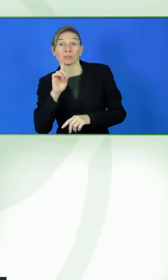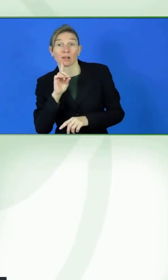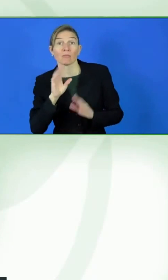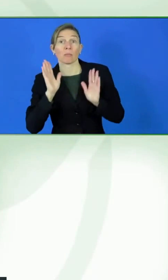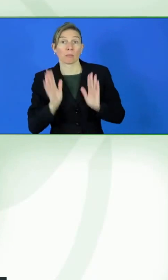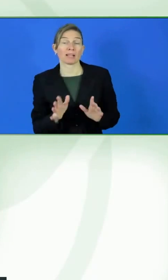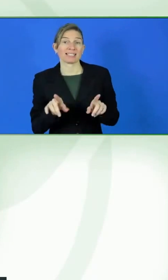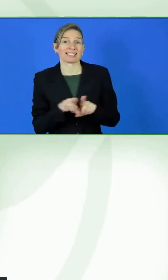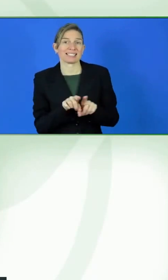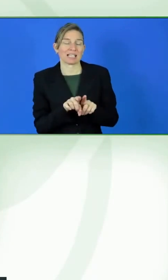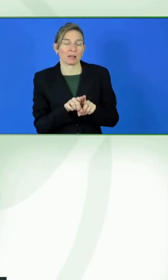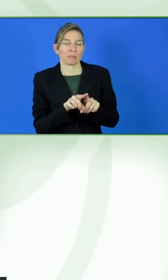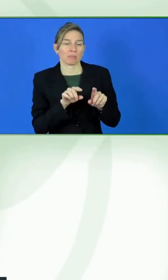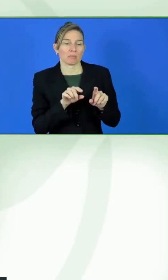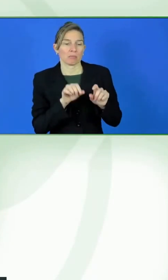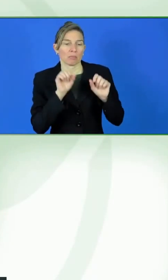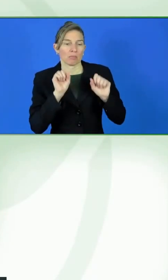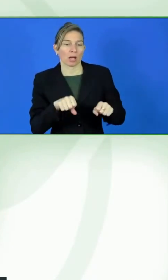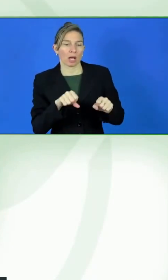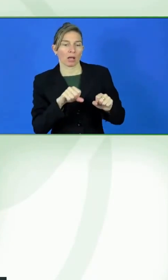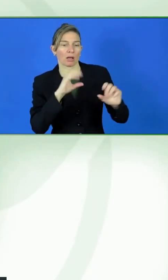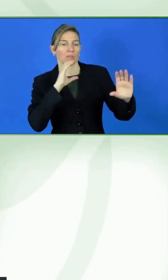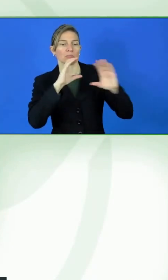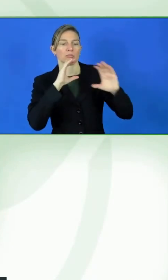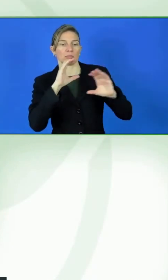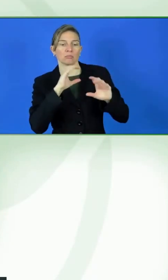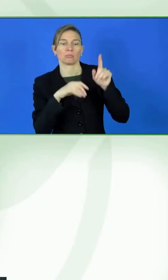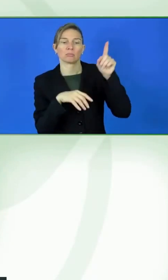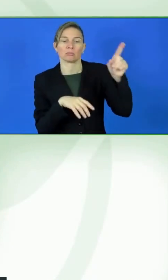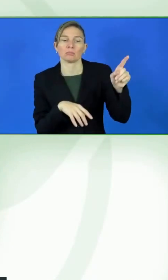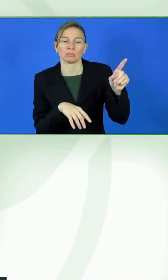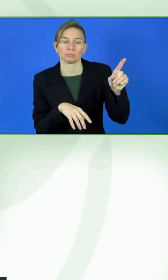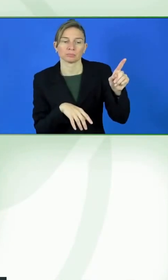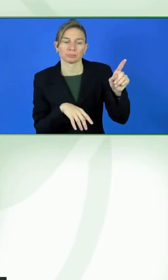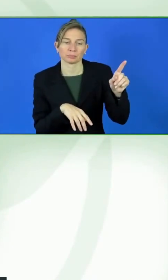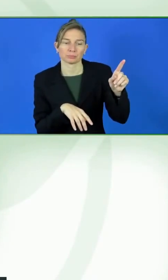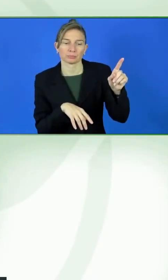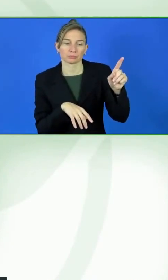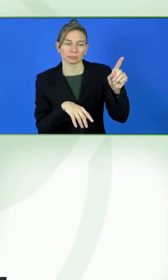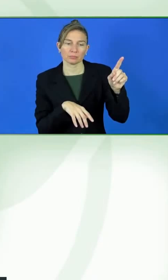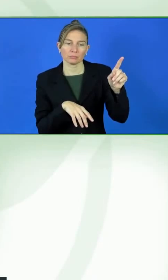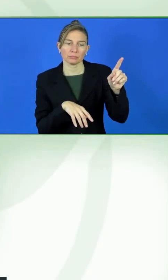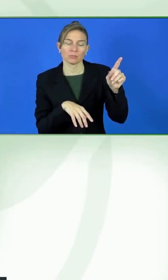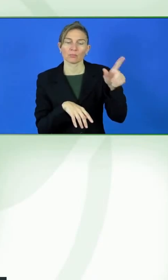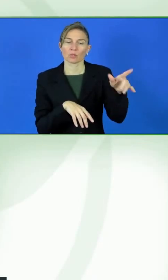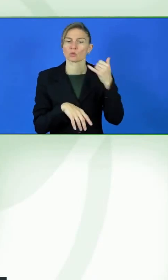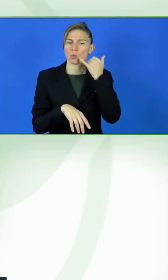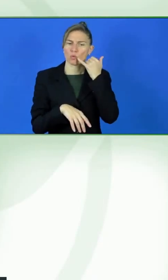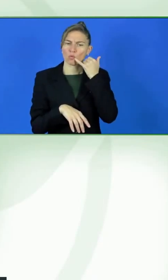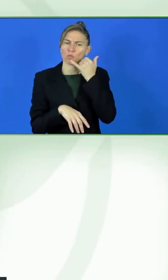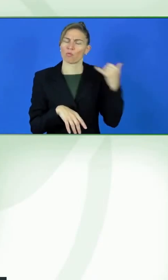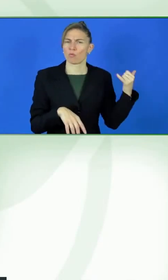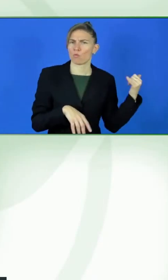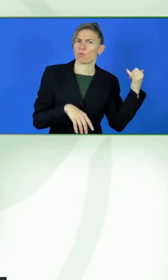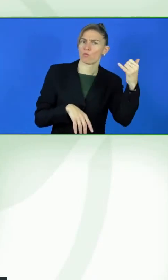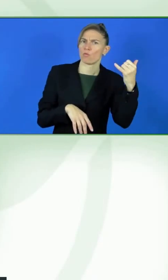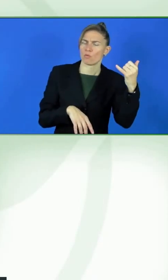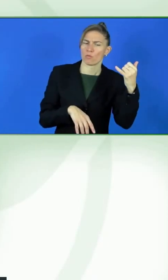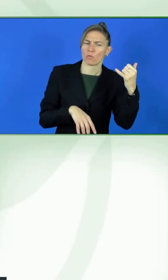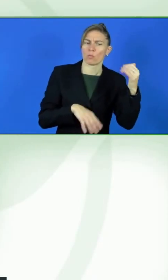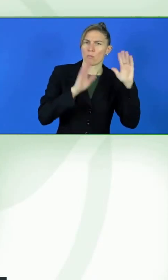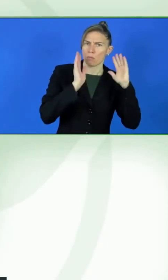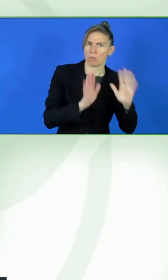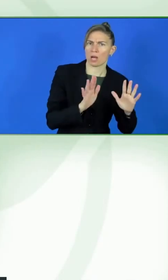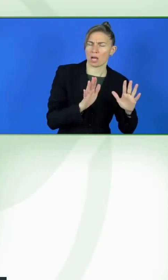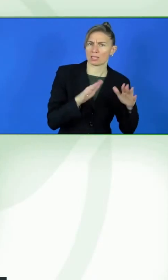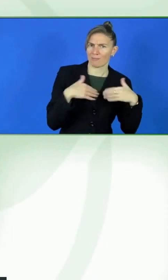administrations, they should make their phones available also for us, for deaf people. It's their job,